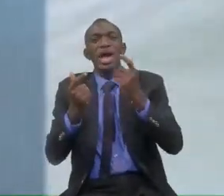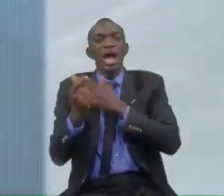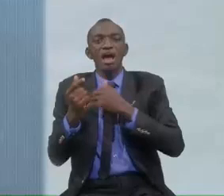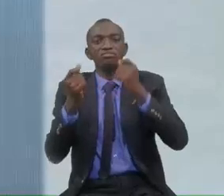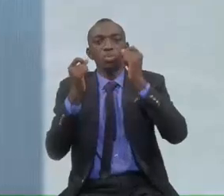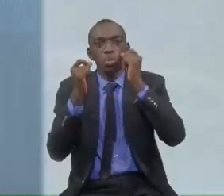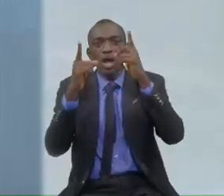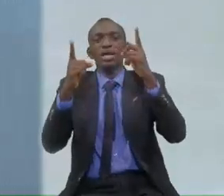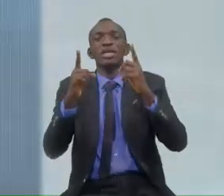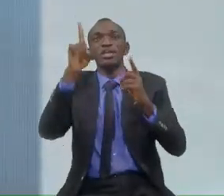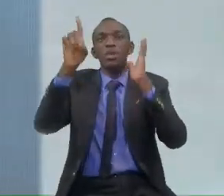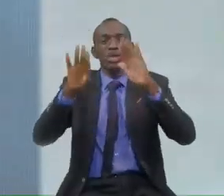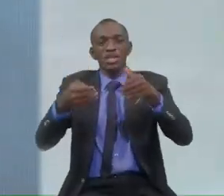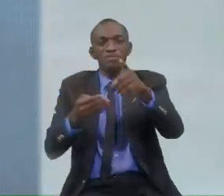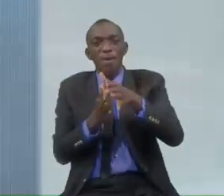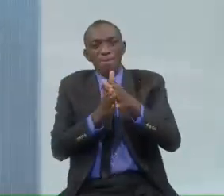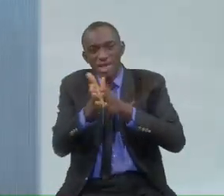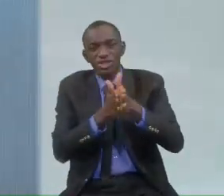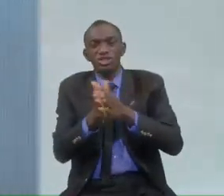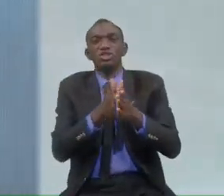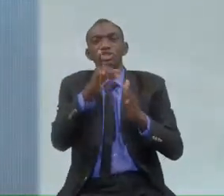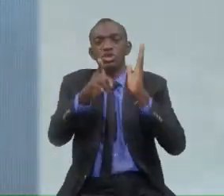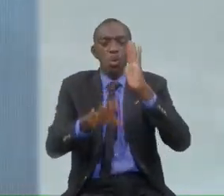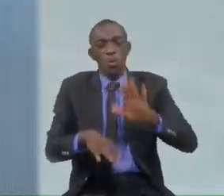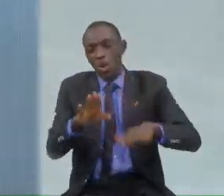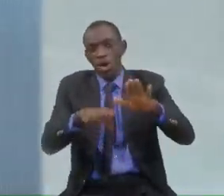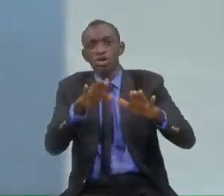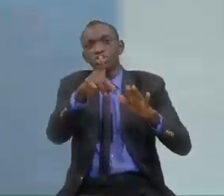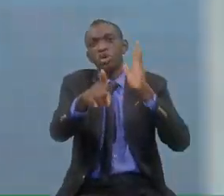you passion. Your walk, your run, you'll not